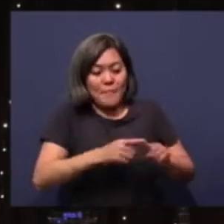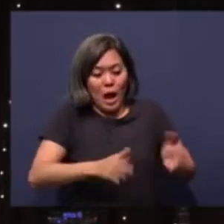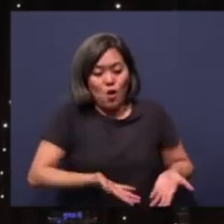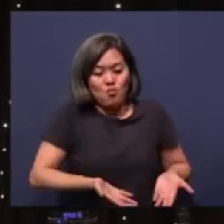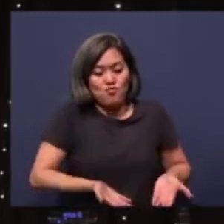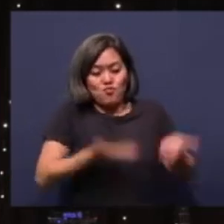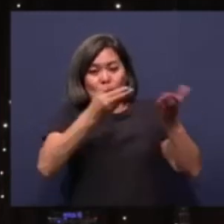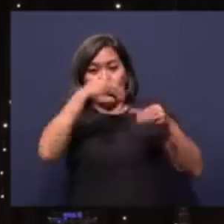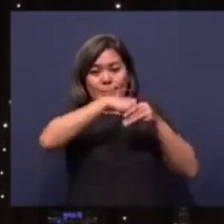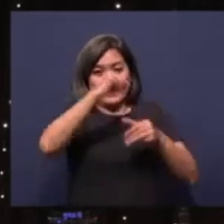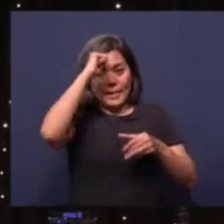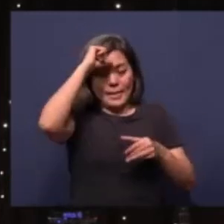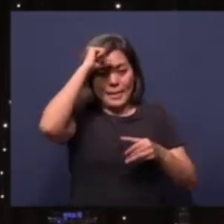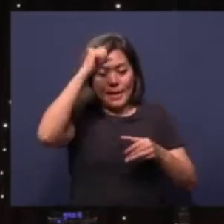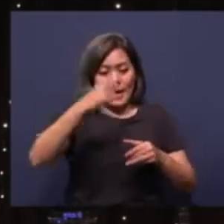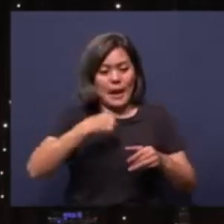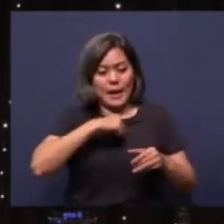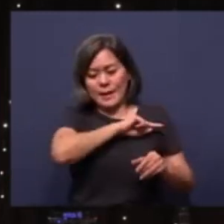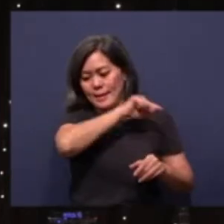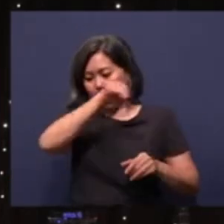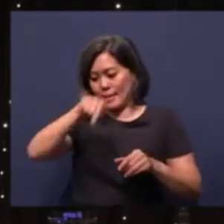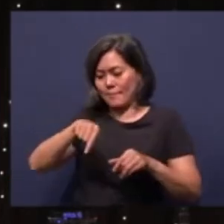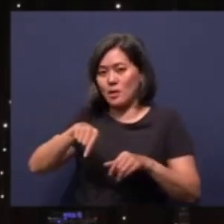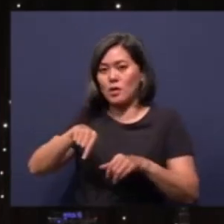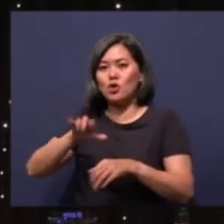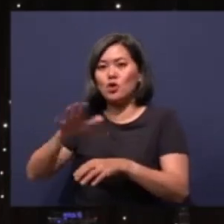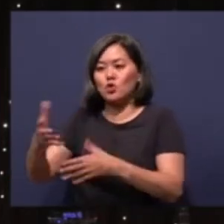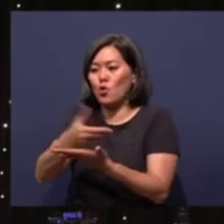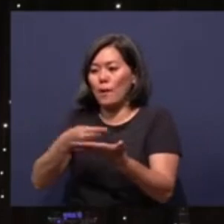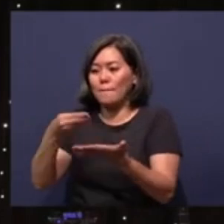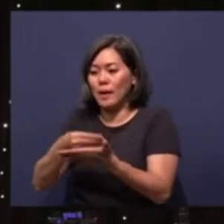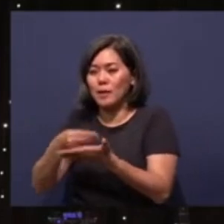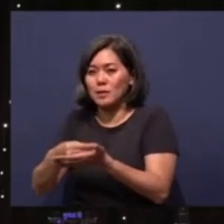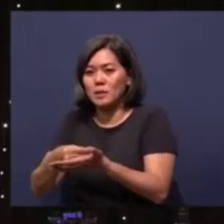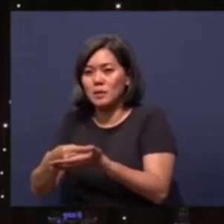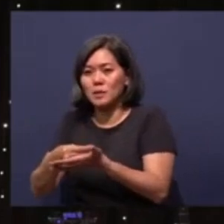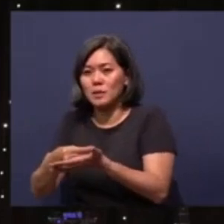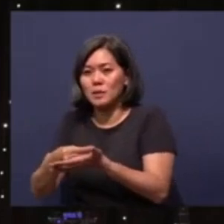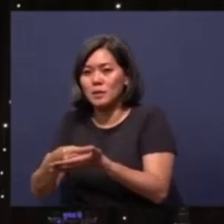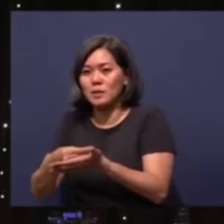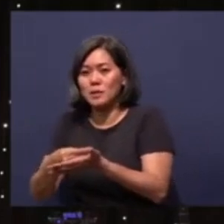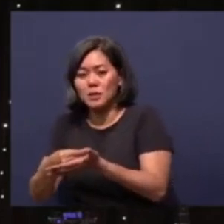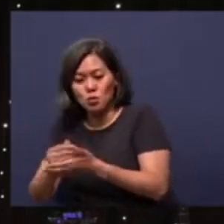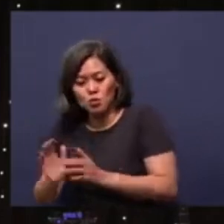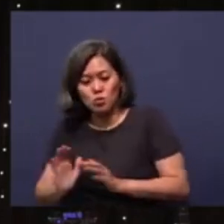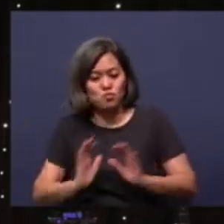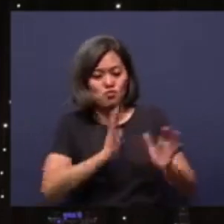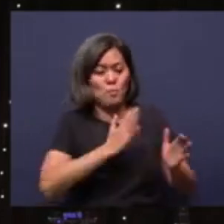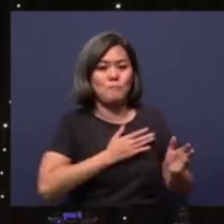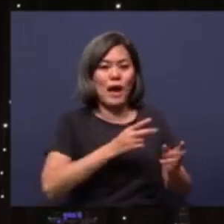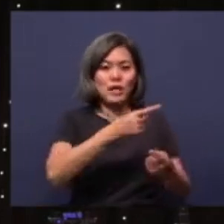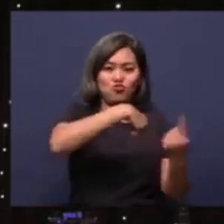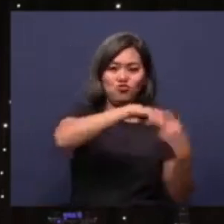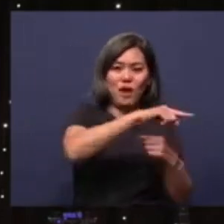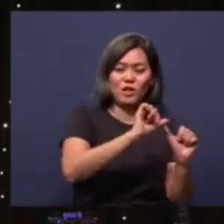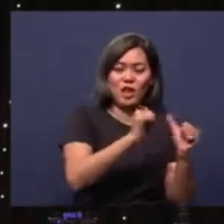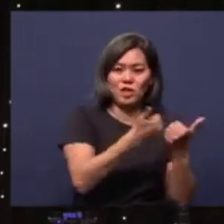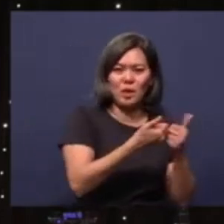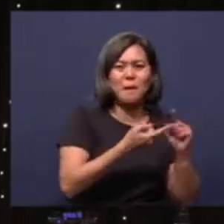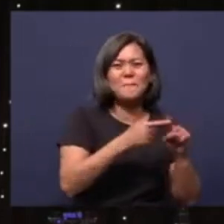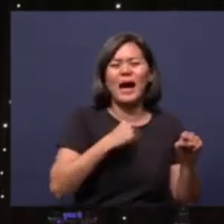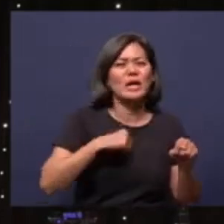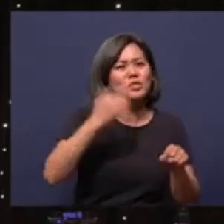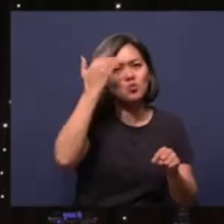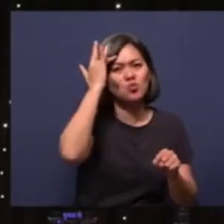So I came here to earn money to boost my travel agency, but I did not know how God had